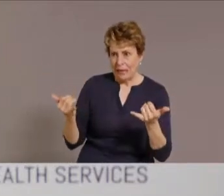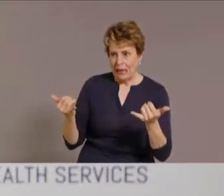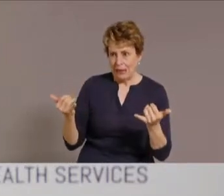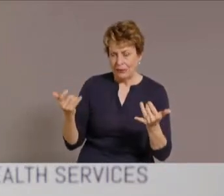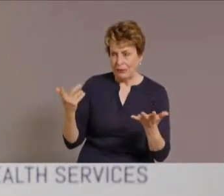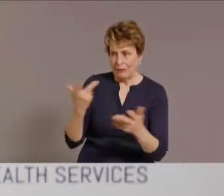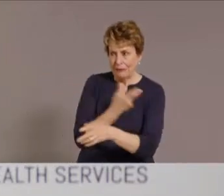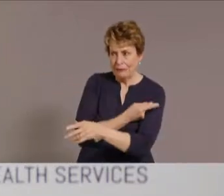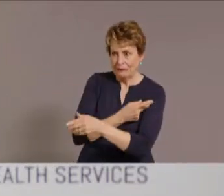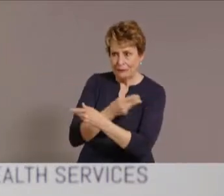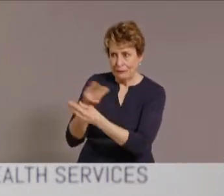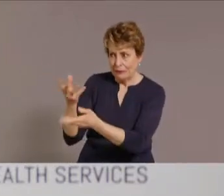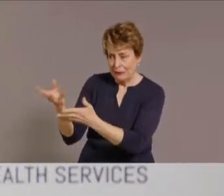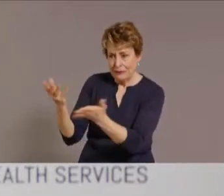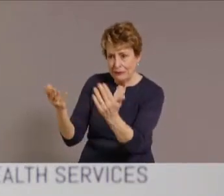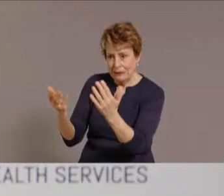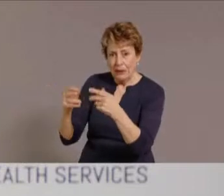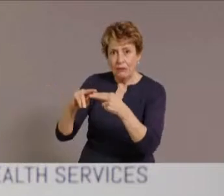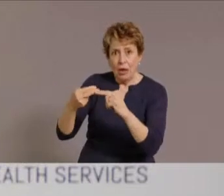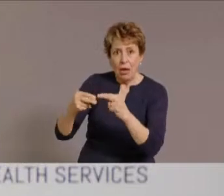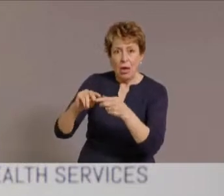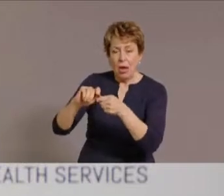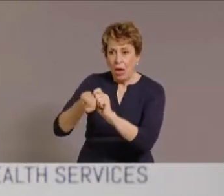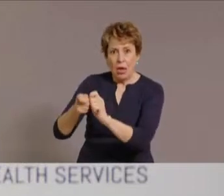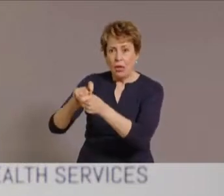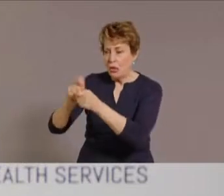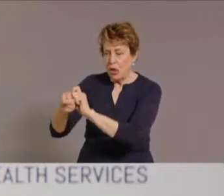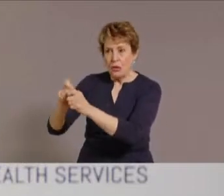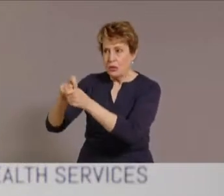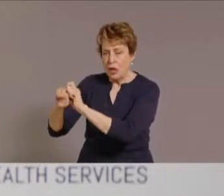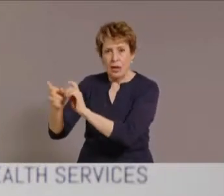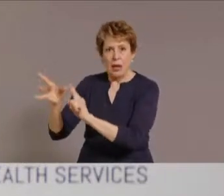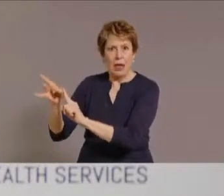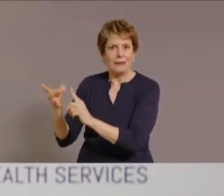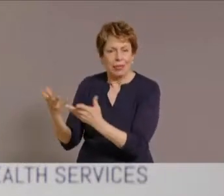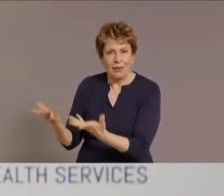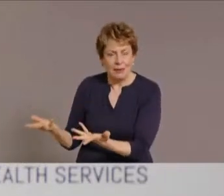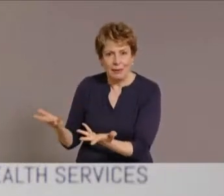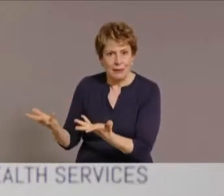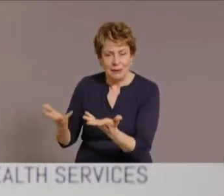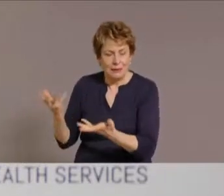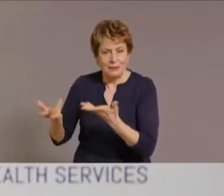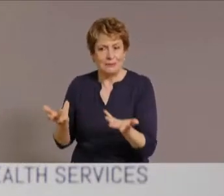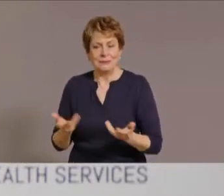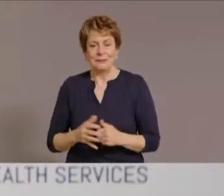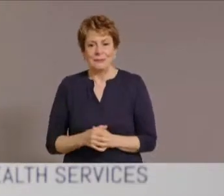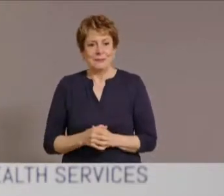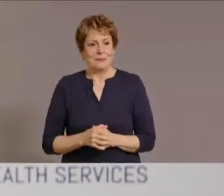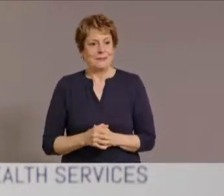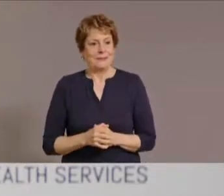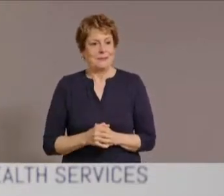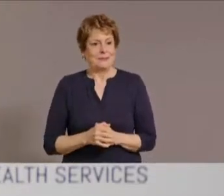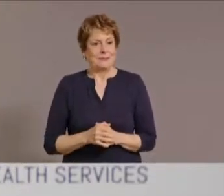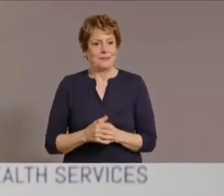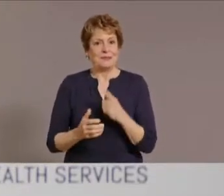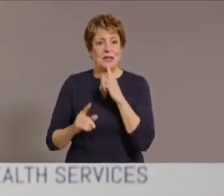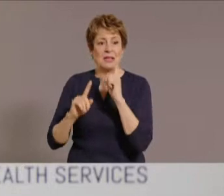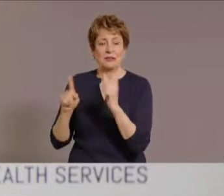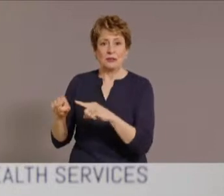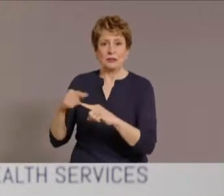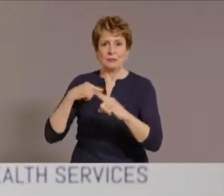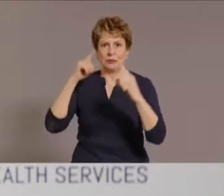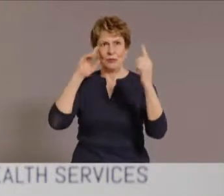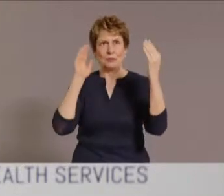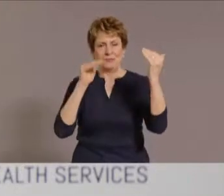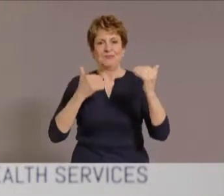off? I'm hopeful that we can reach herd immunity. You know, I think we've always been,